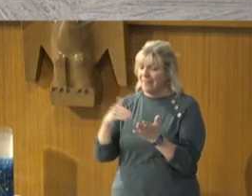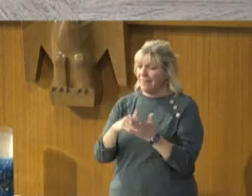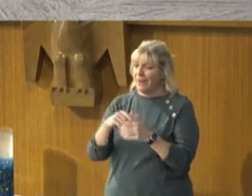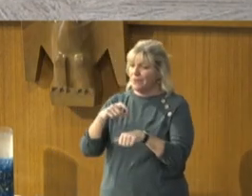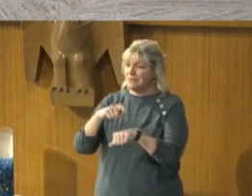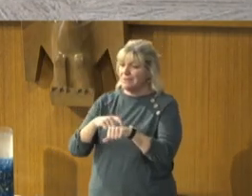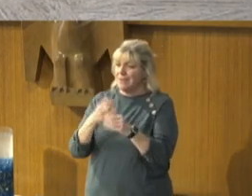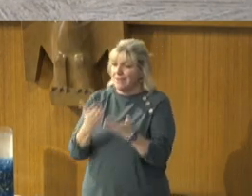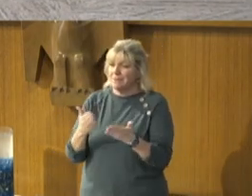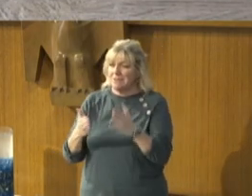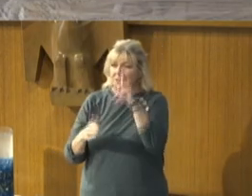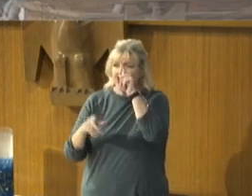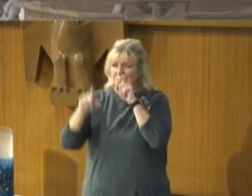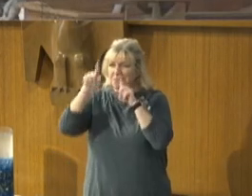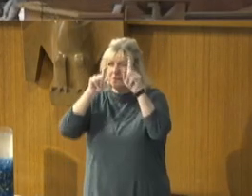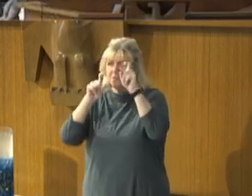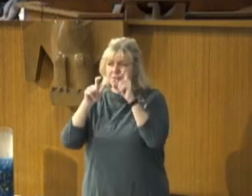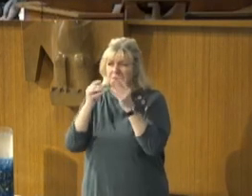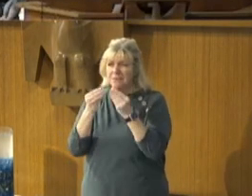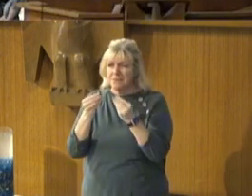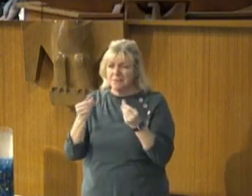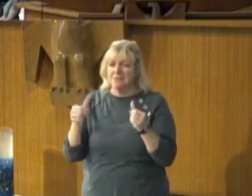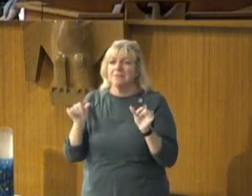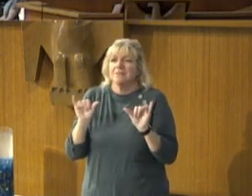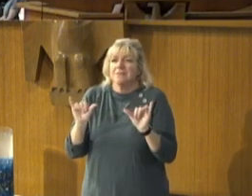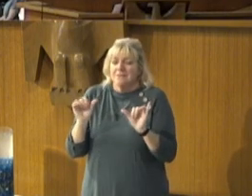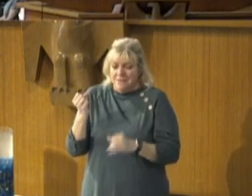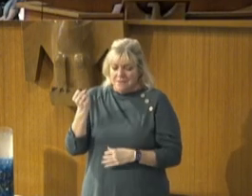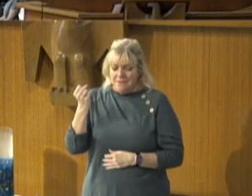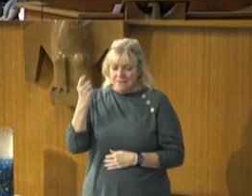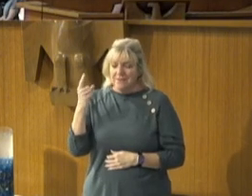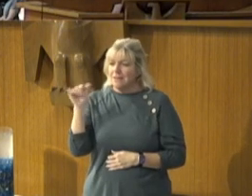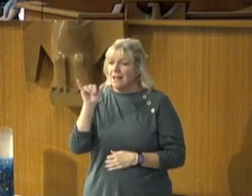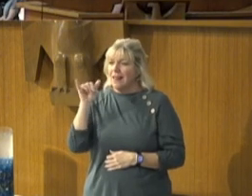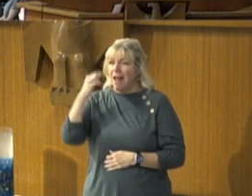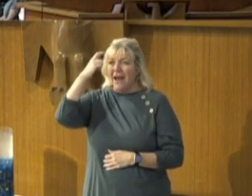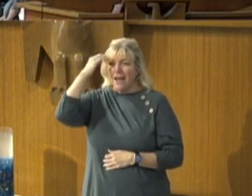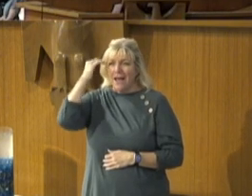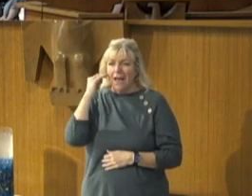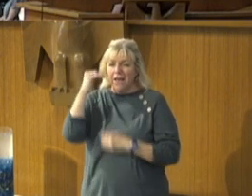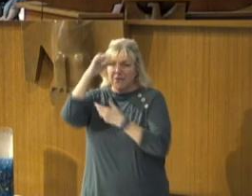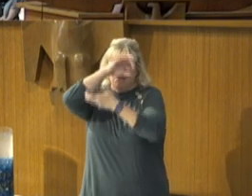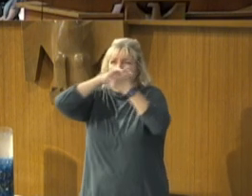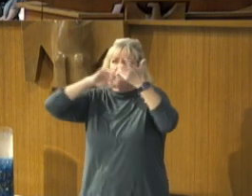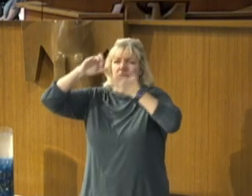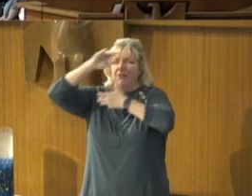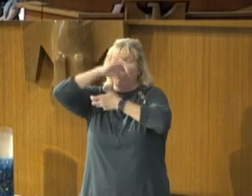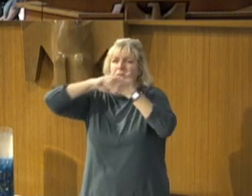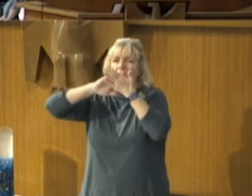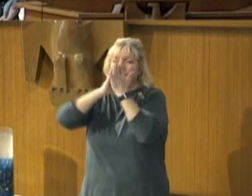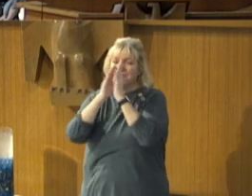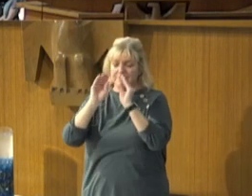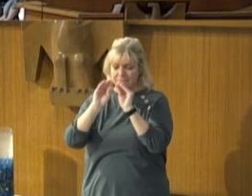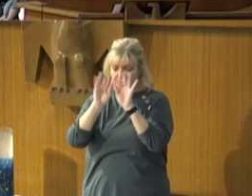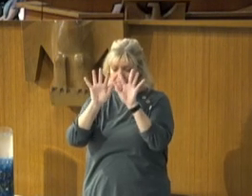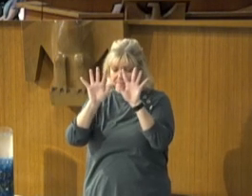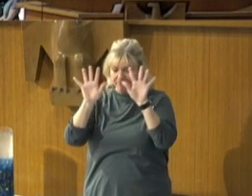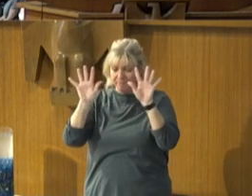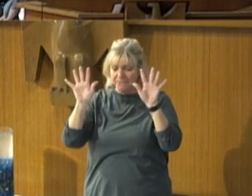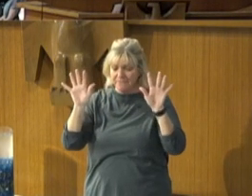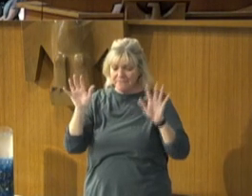Times the mysteries unfold themselves like galaxies in my head.